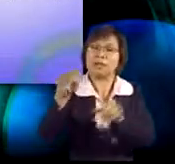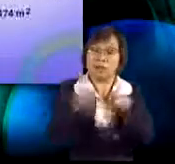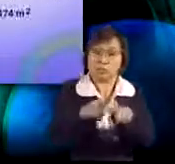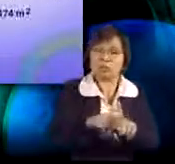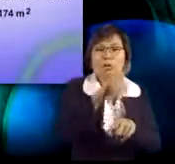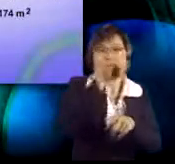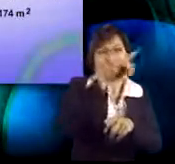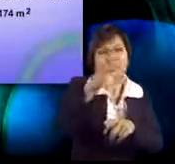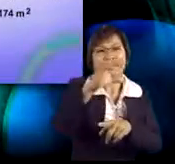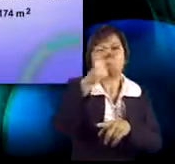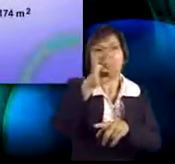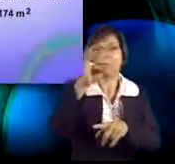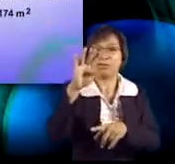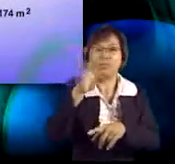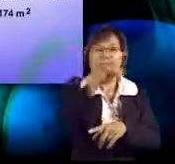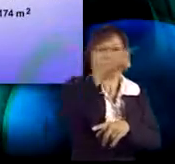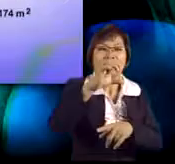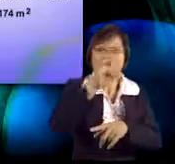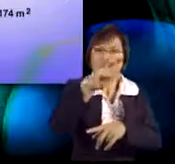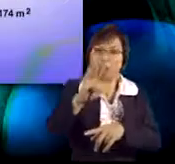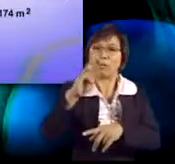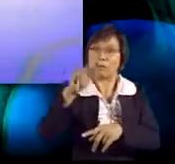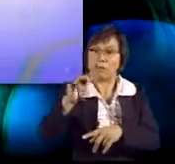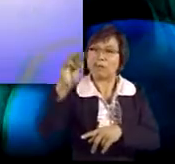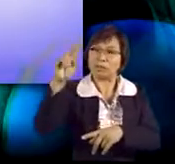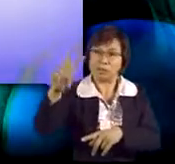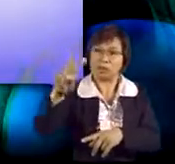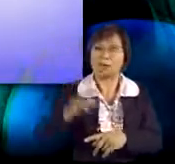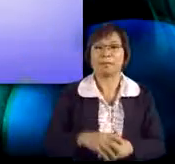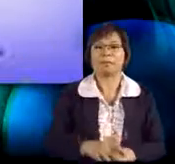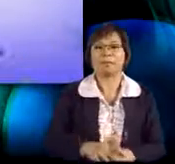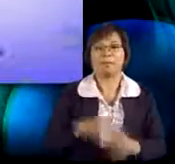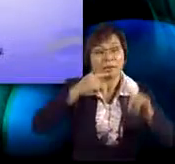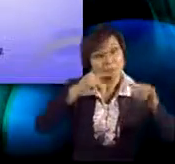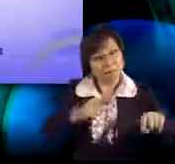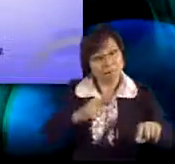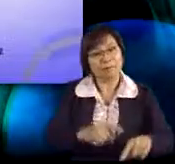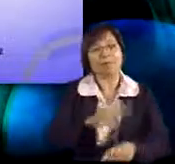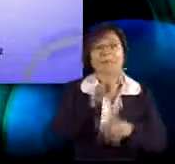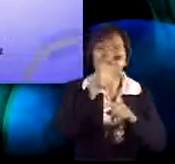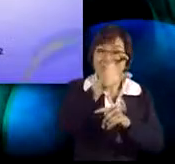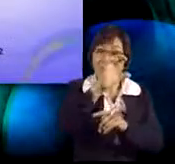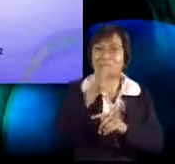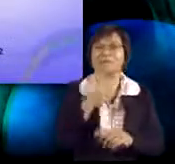equals to 174 meters square. The answer is